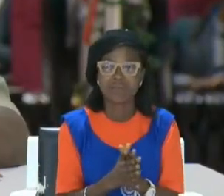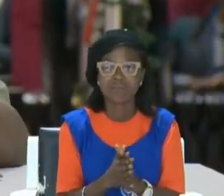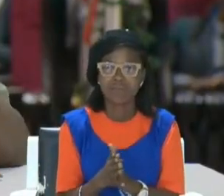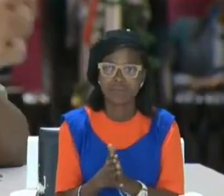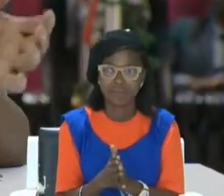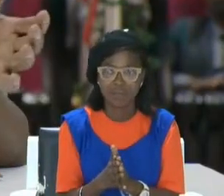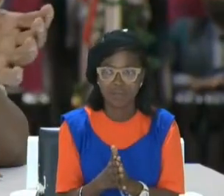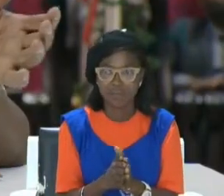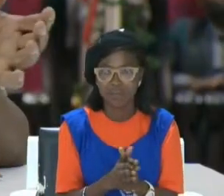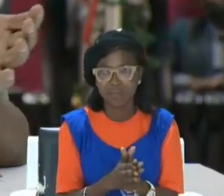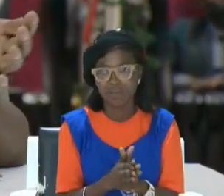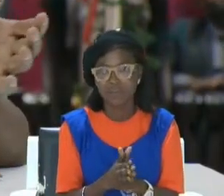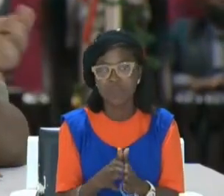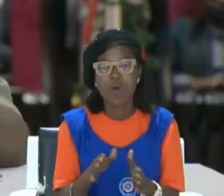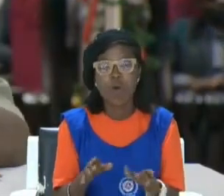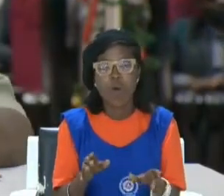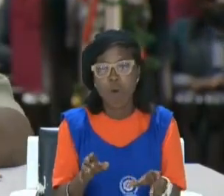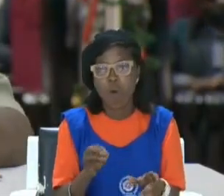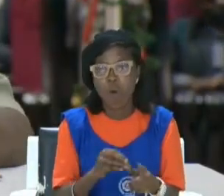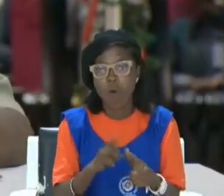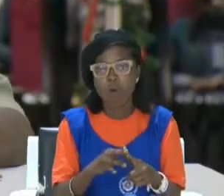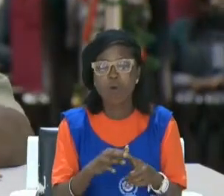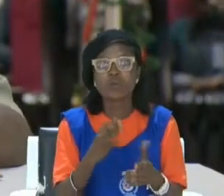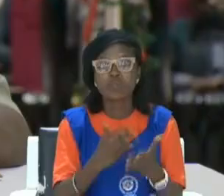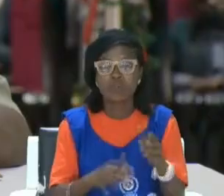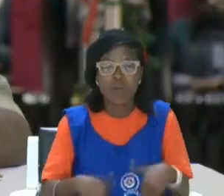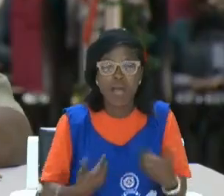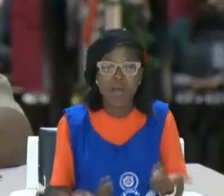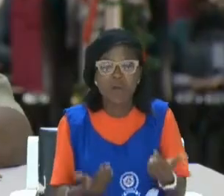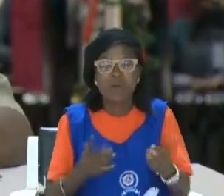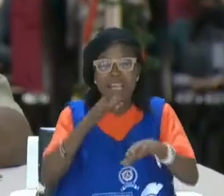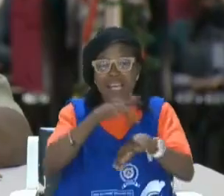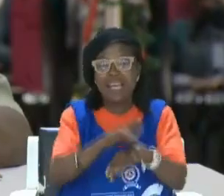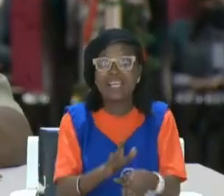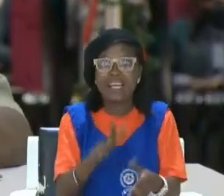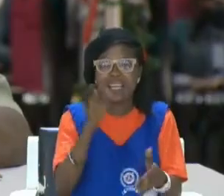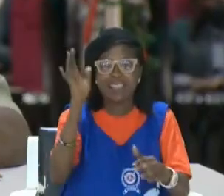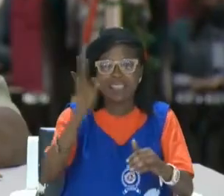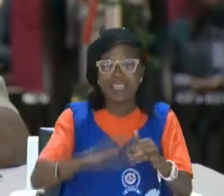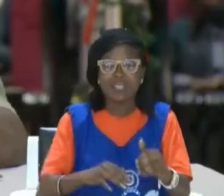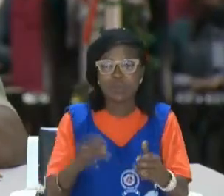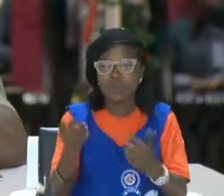Or somehow earlier than today, maybe there would have been hope.